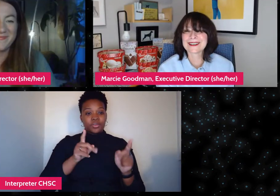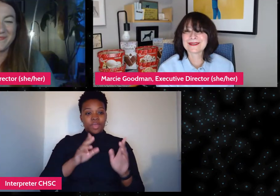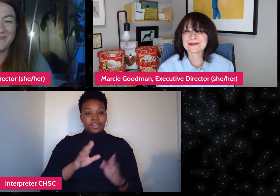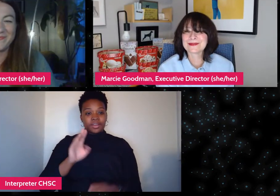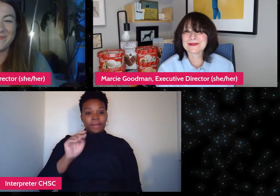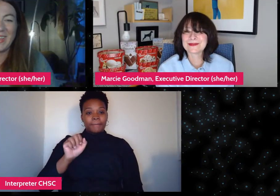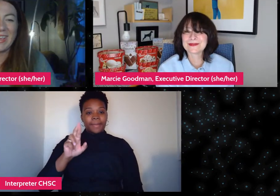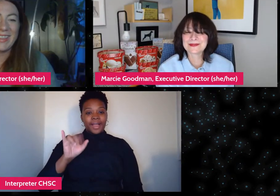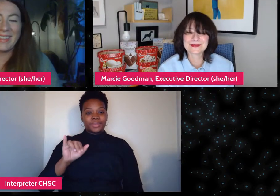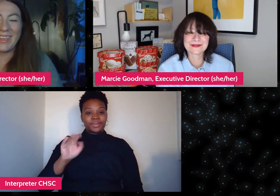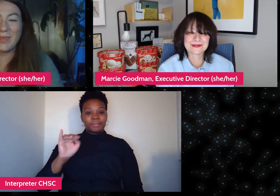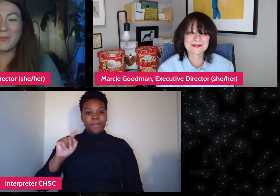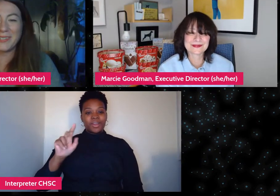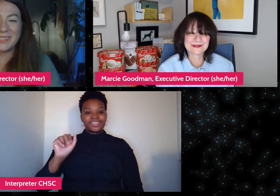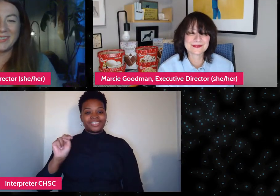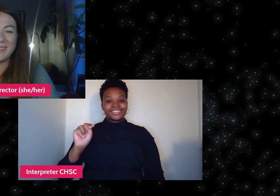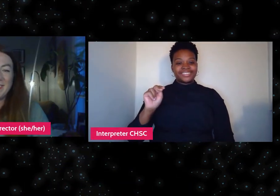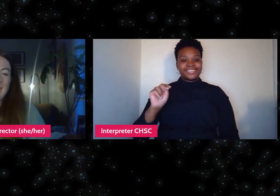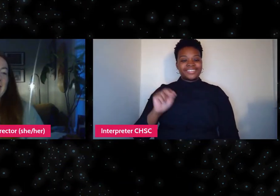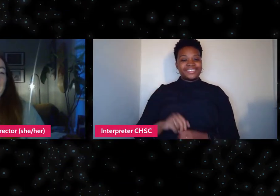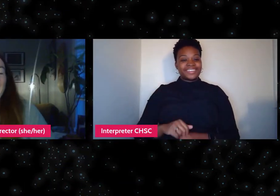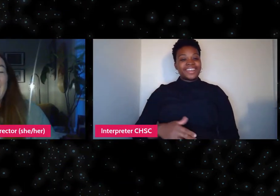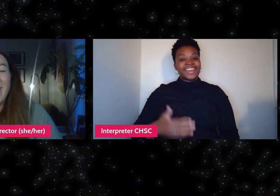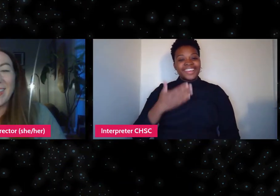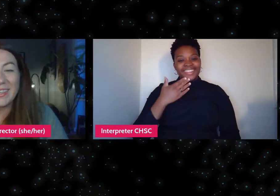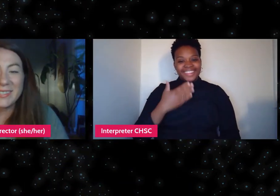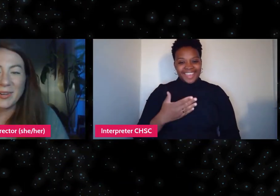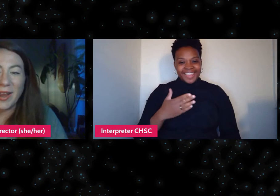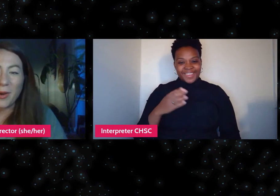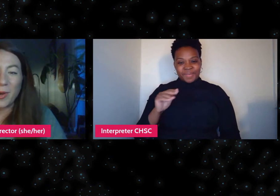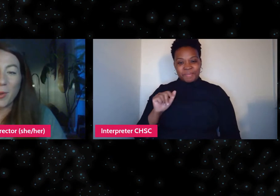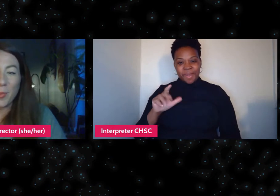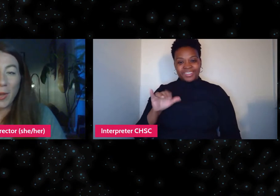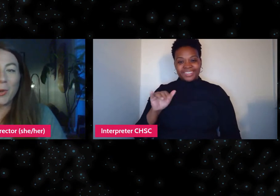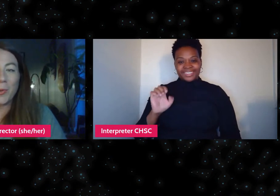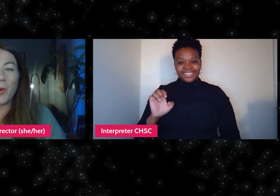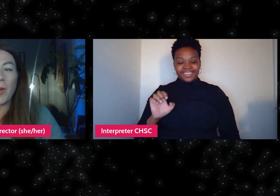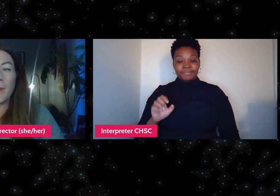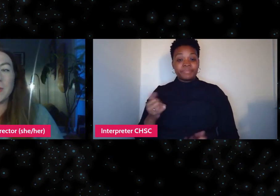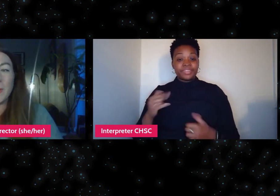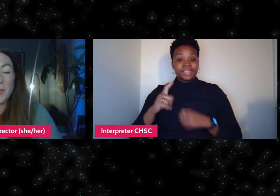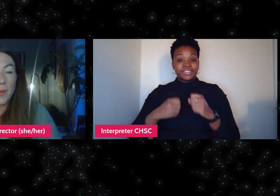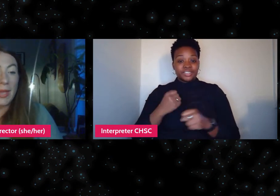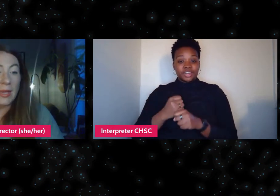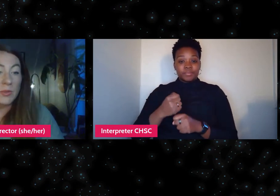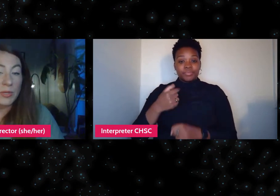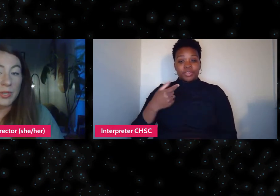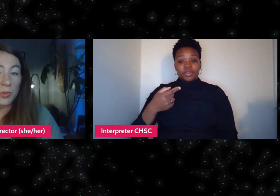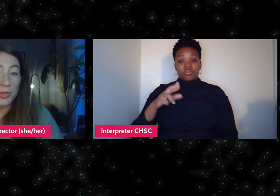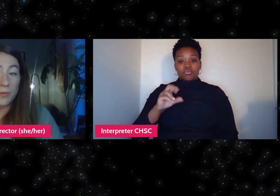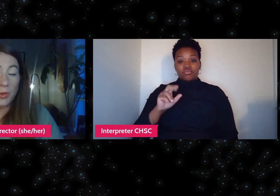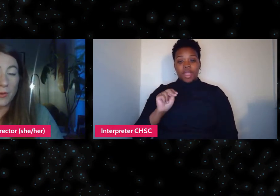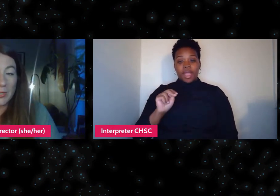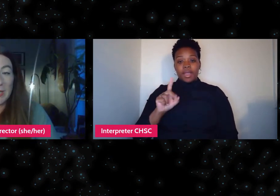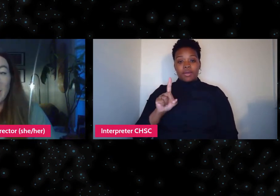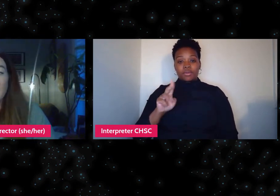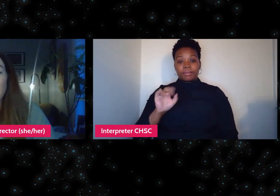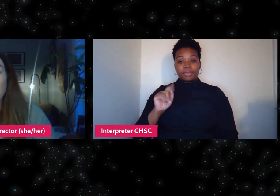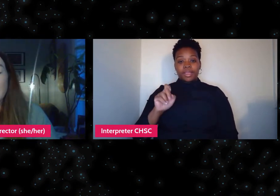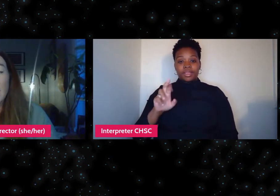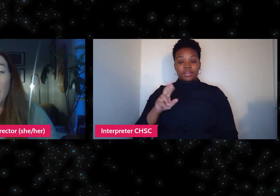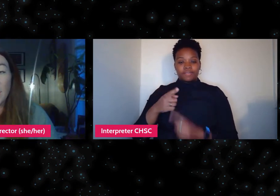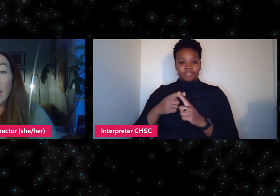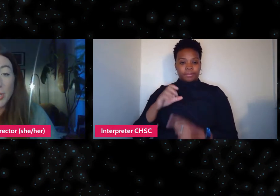Mallory Martin. Thank you, Marcie. This year, our Groundbreaker program, sponsored by Case Western Reserve